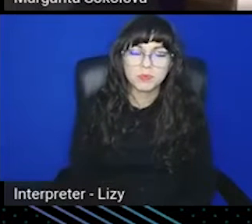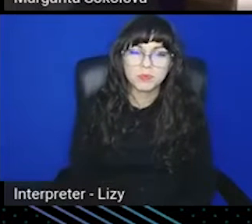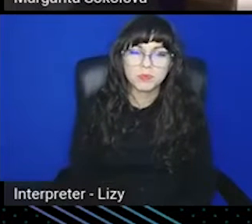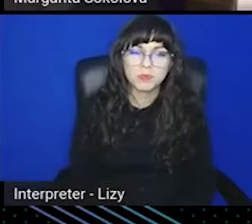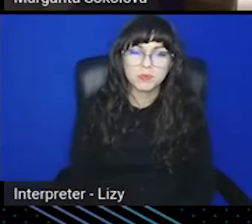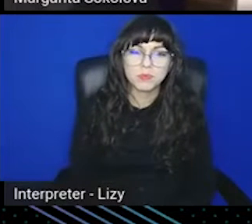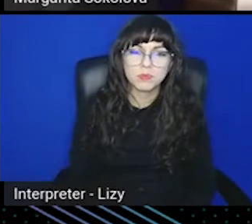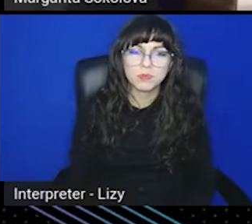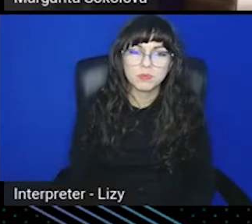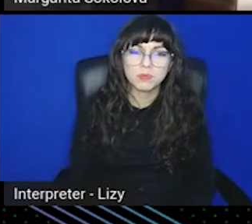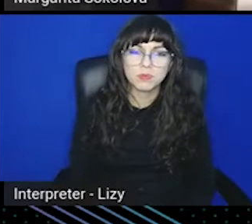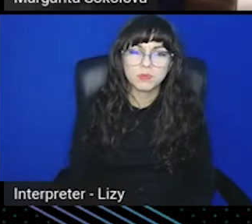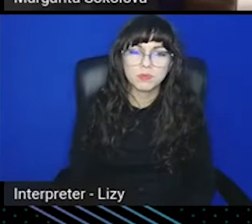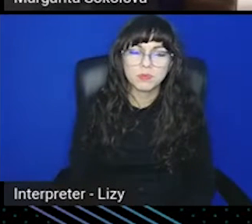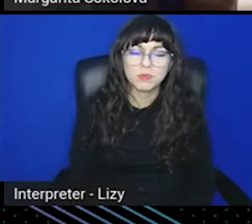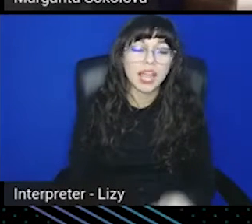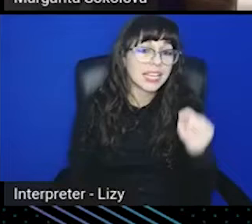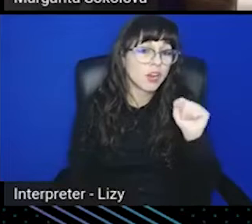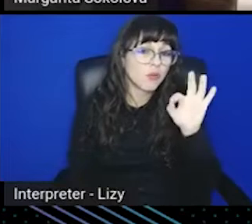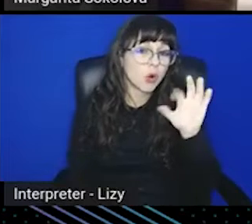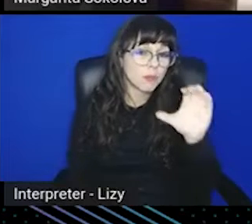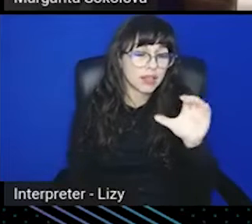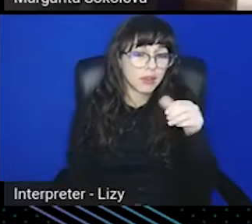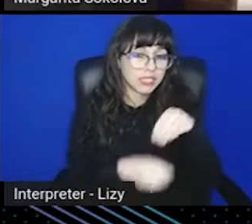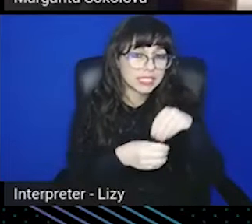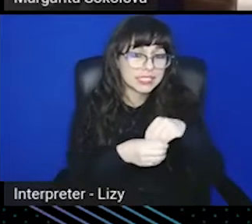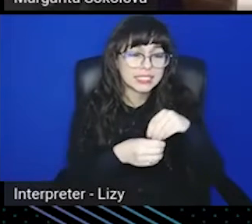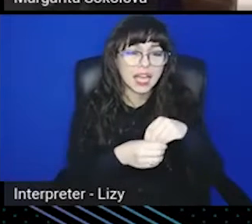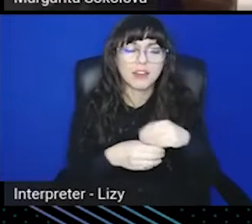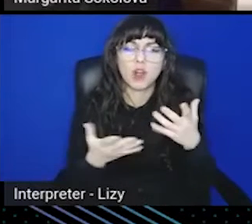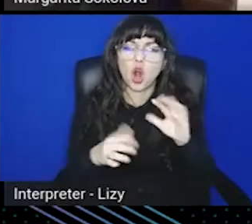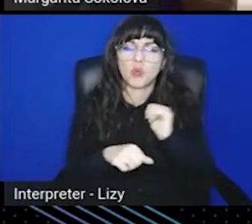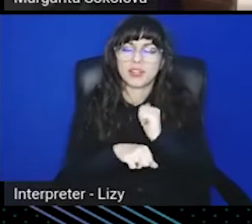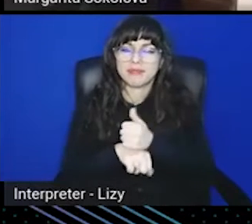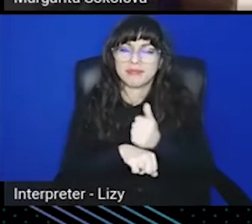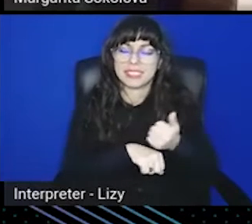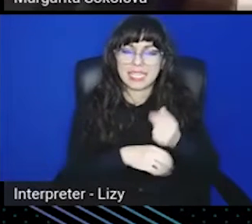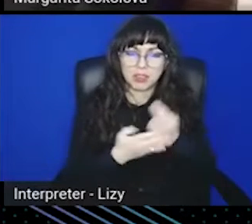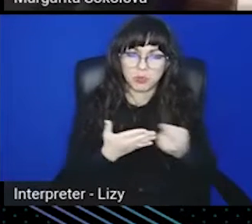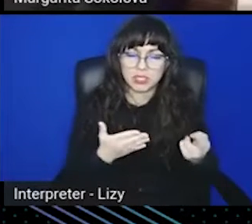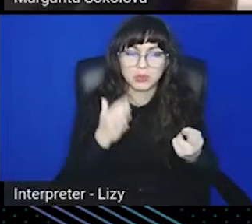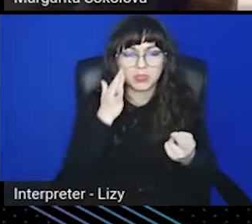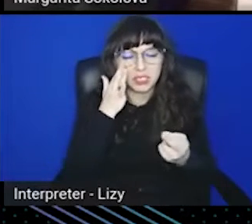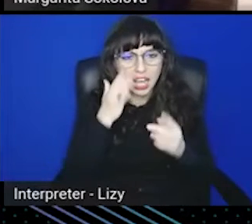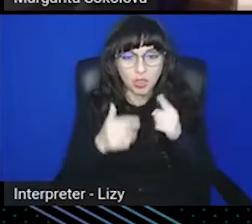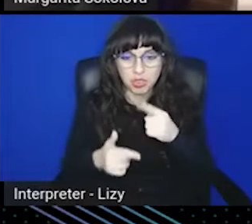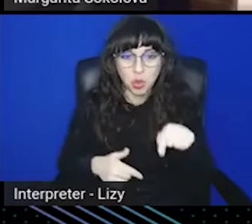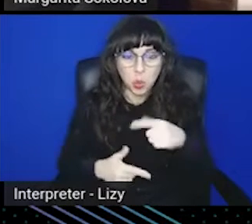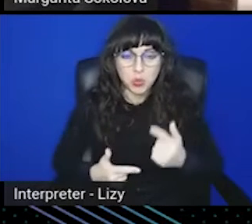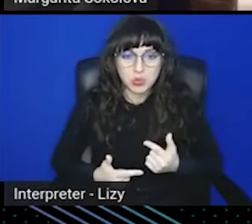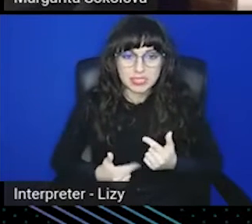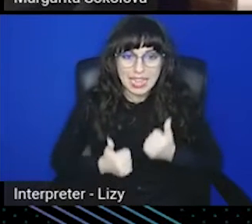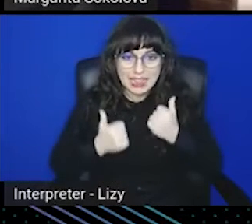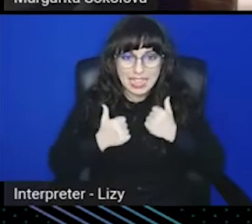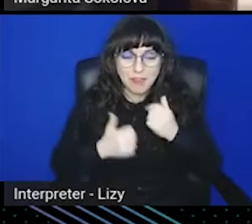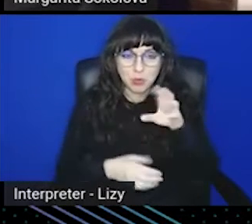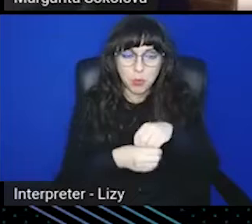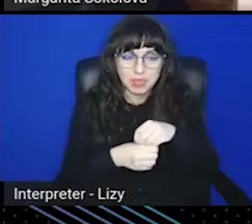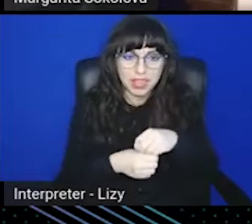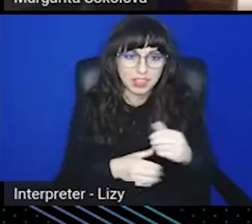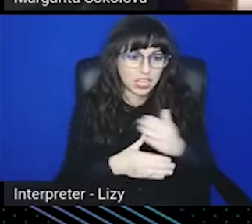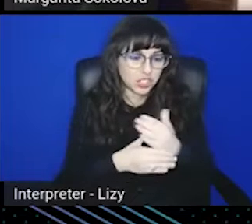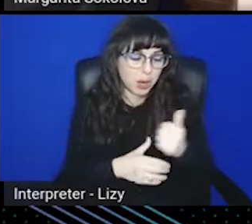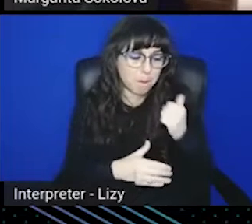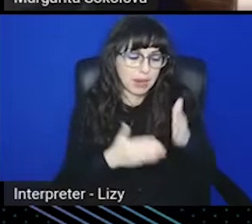So in Terraform Cloud itself, where I've already created these resources, they live in this shared backend workspace.